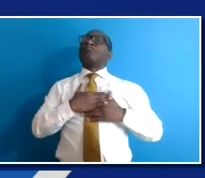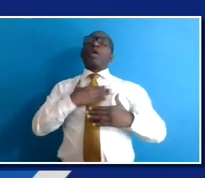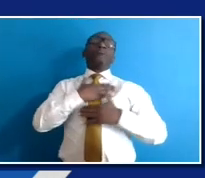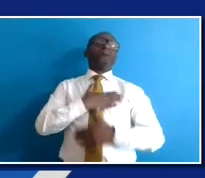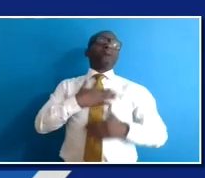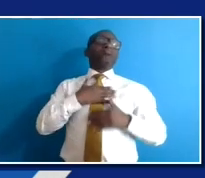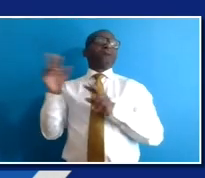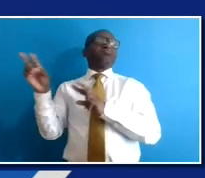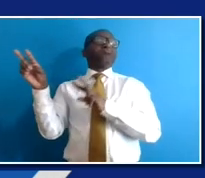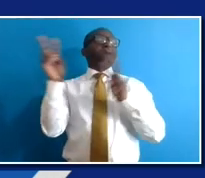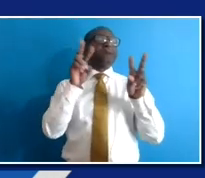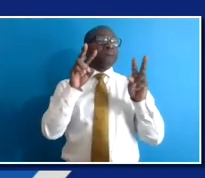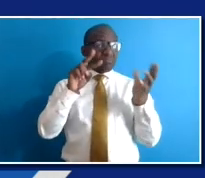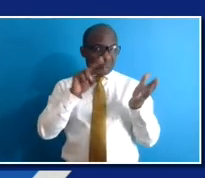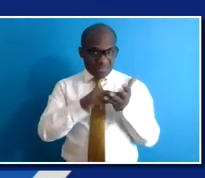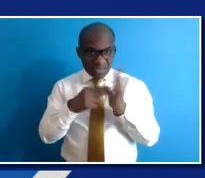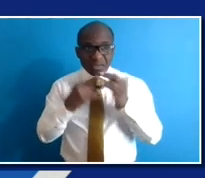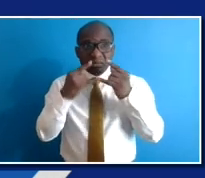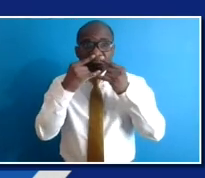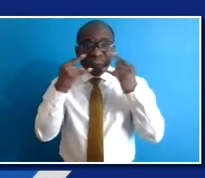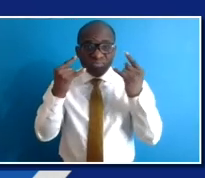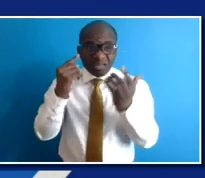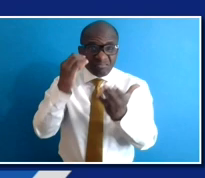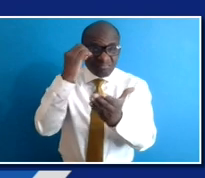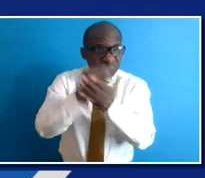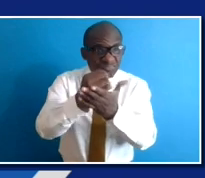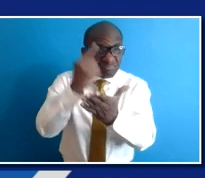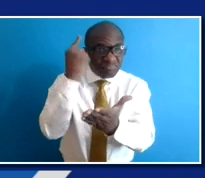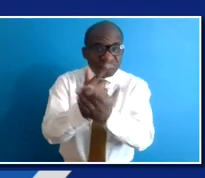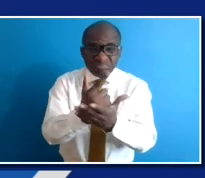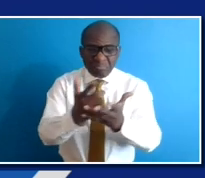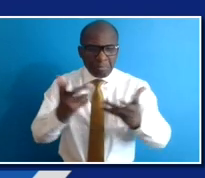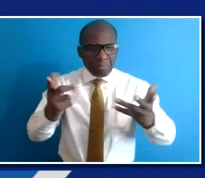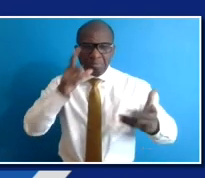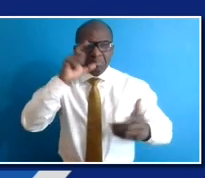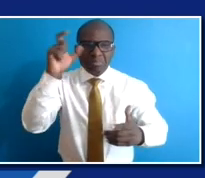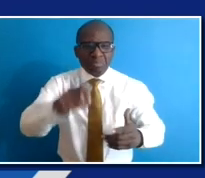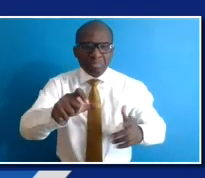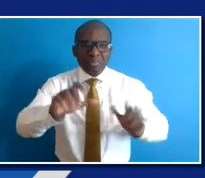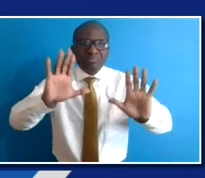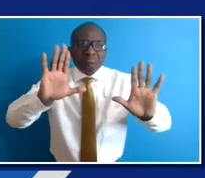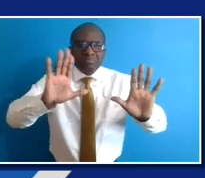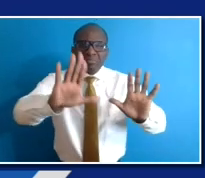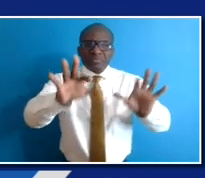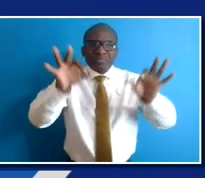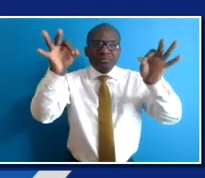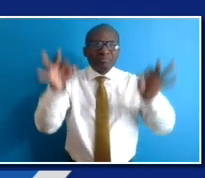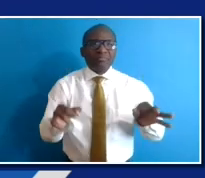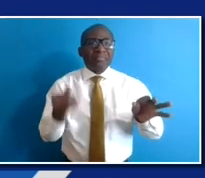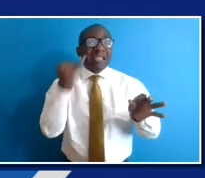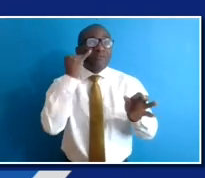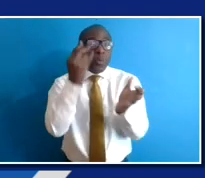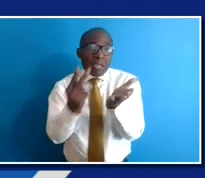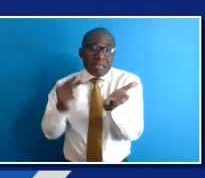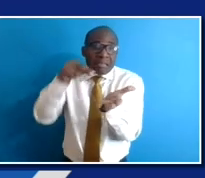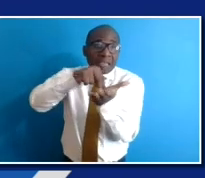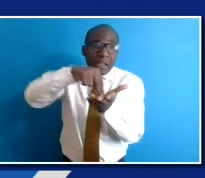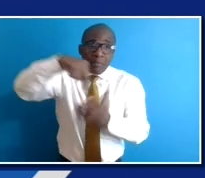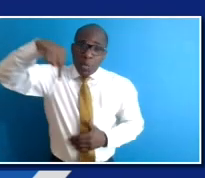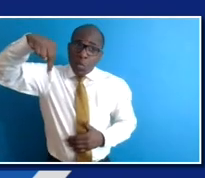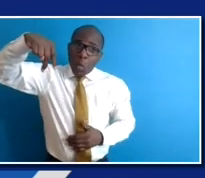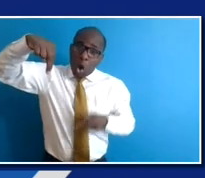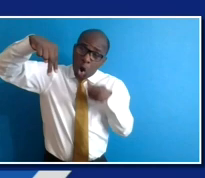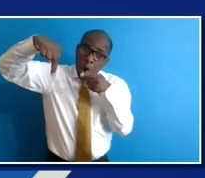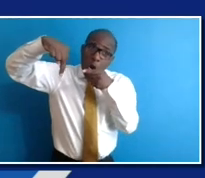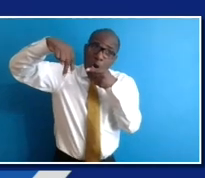mask, no one is within 6 feet of me, that's okay. I put the mask on when I finish speaking because I'm going to walk past the various people who are